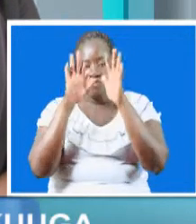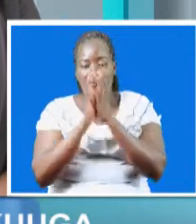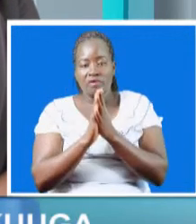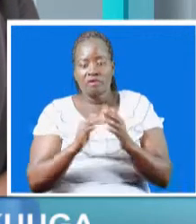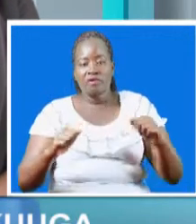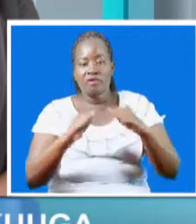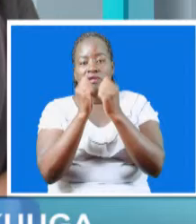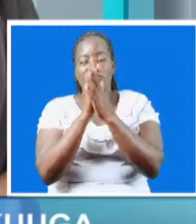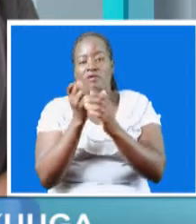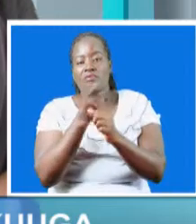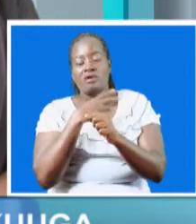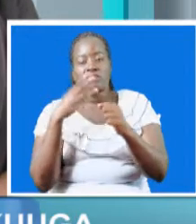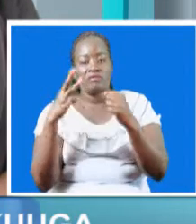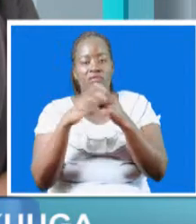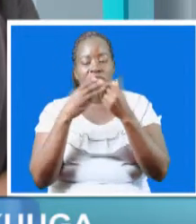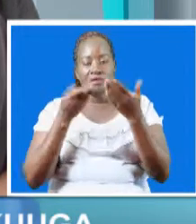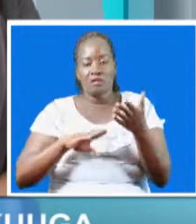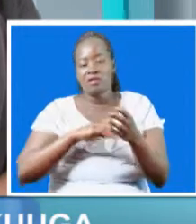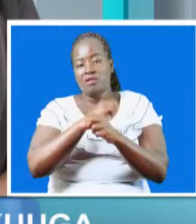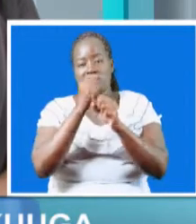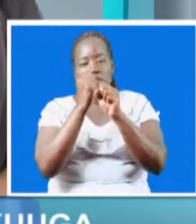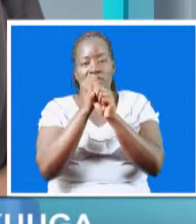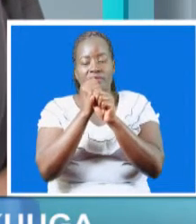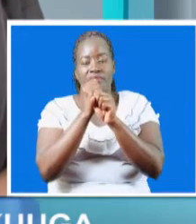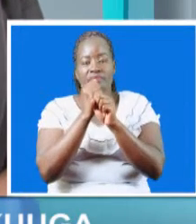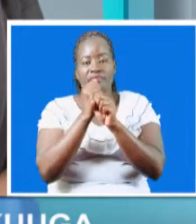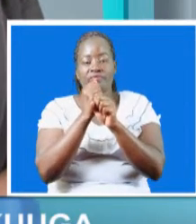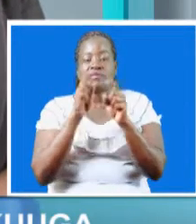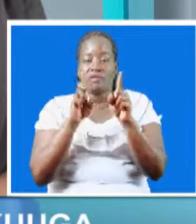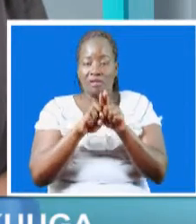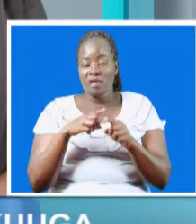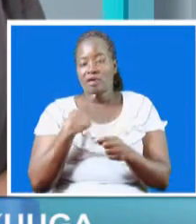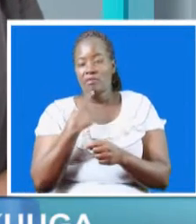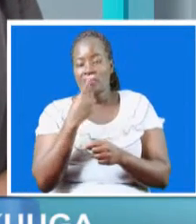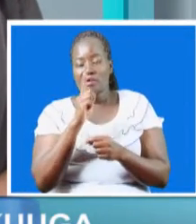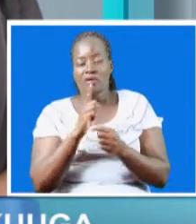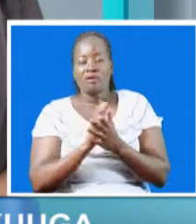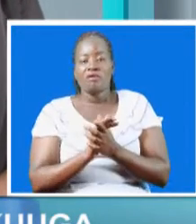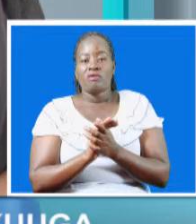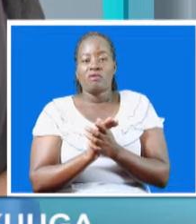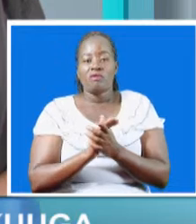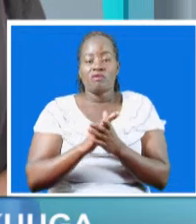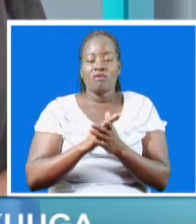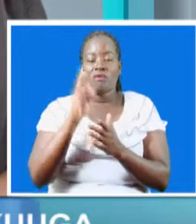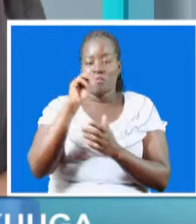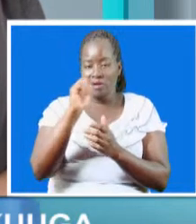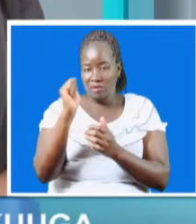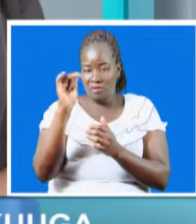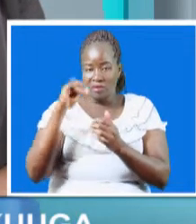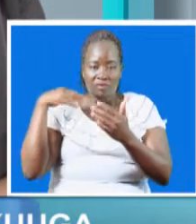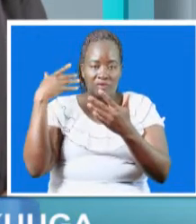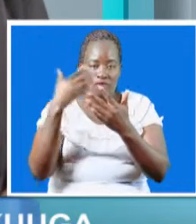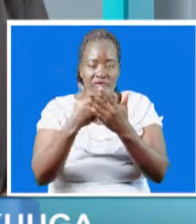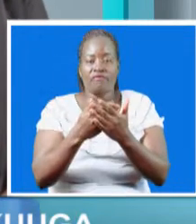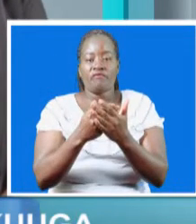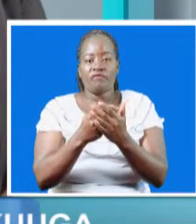ukana haneka mwerini wa kanana mwaka uyu. Oho ni moretia Matiangi akoro agekinyia bere ya kamite ino we